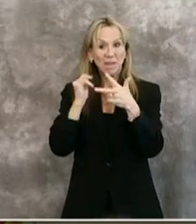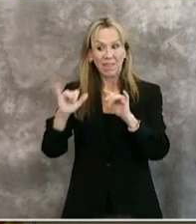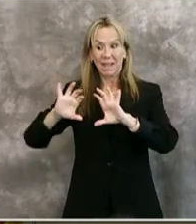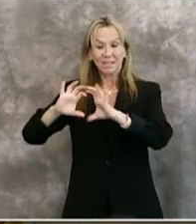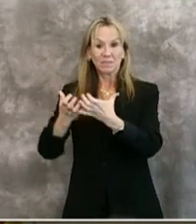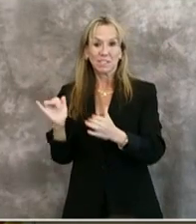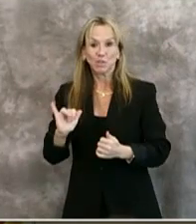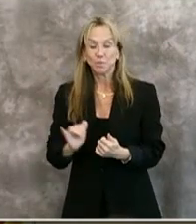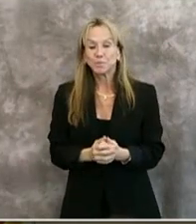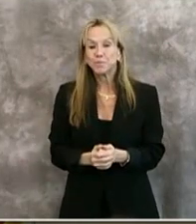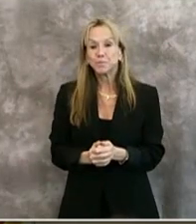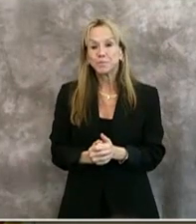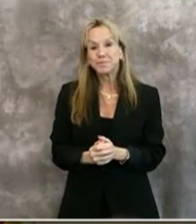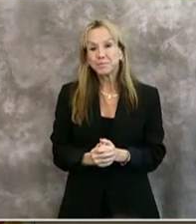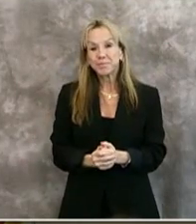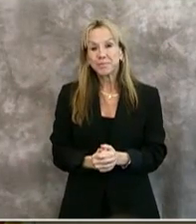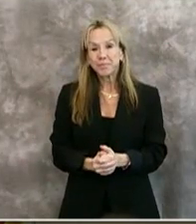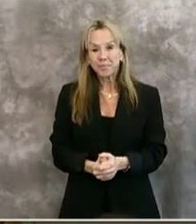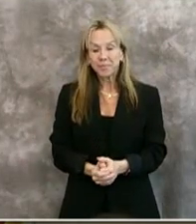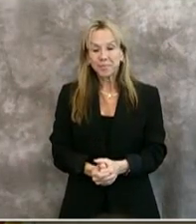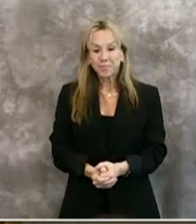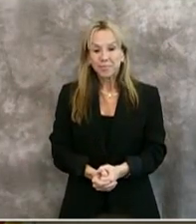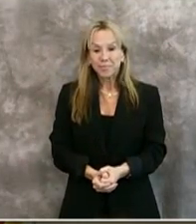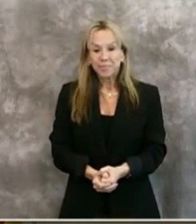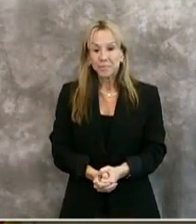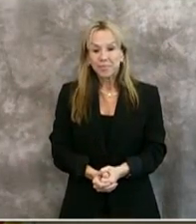So Nick, if you'd come on up.